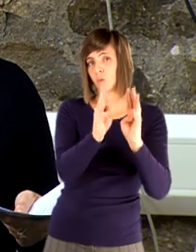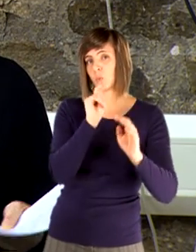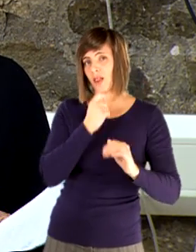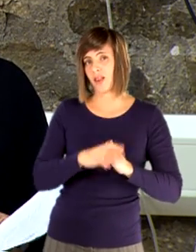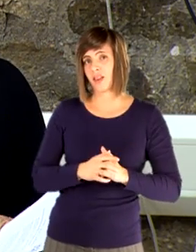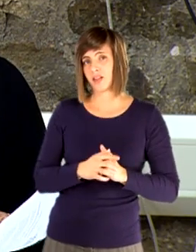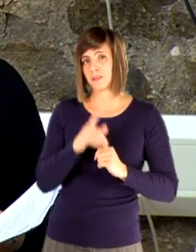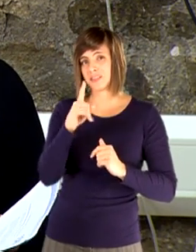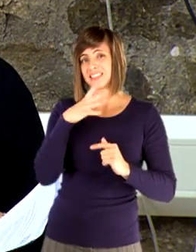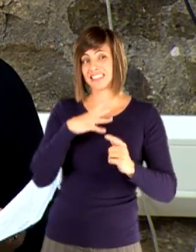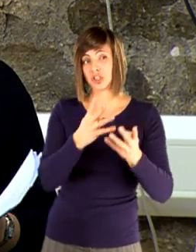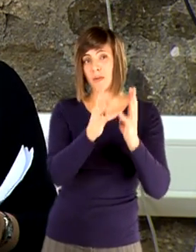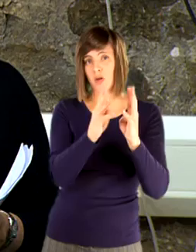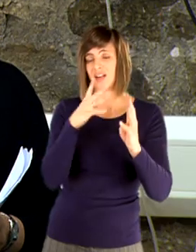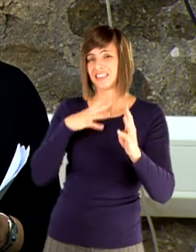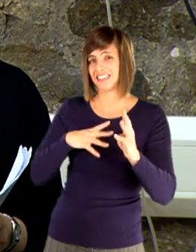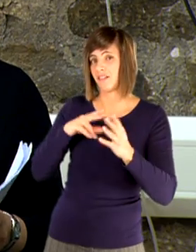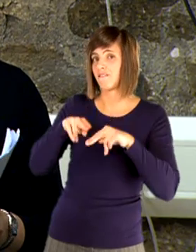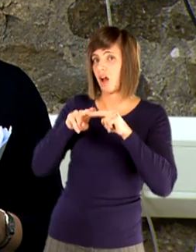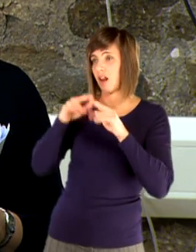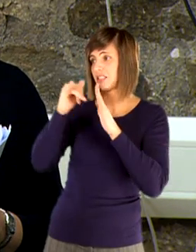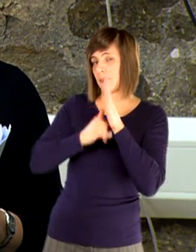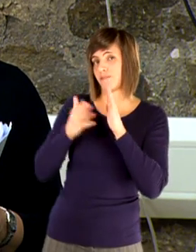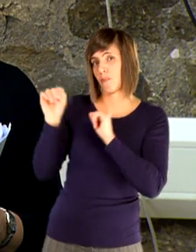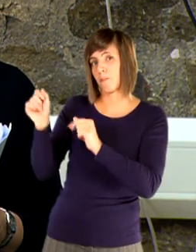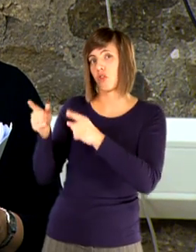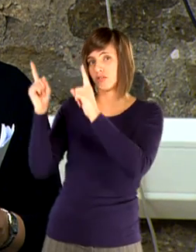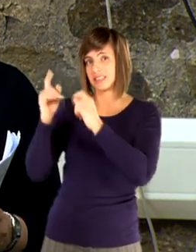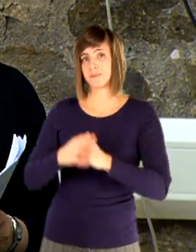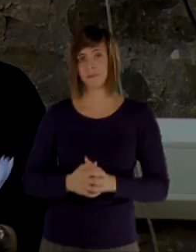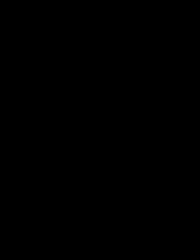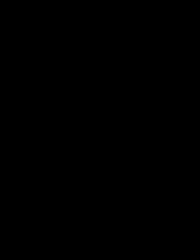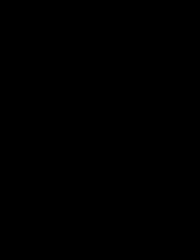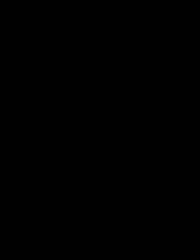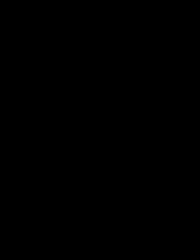take it to tribunal. Because you can't go to tribunal until you've got the final statement.